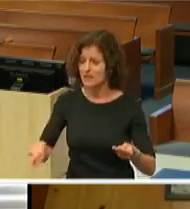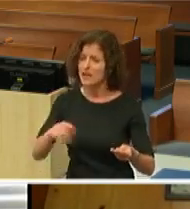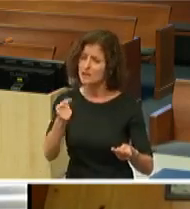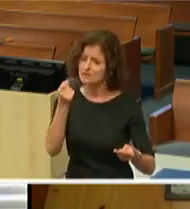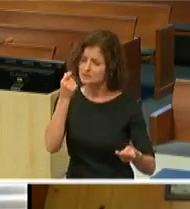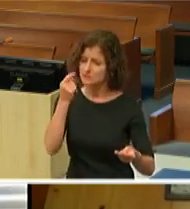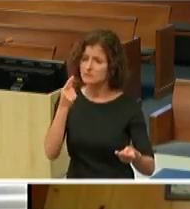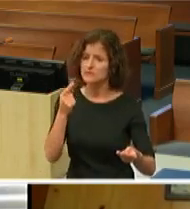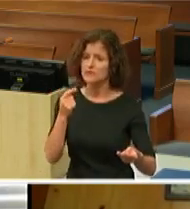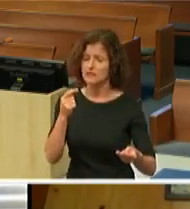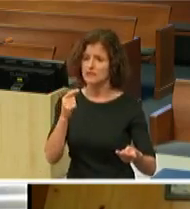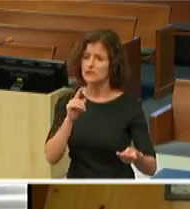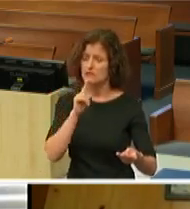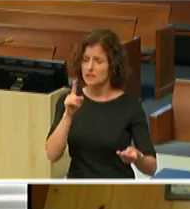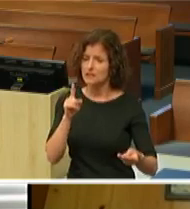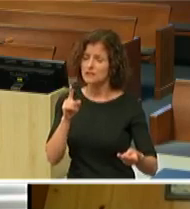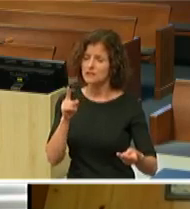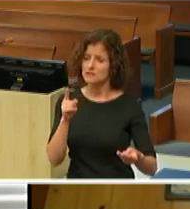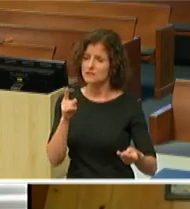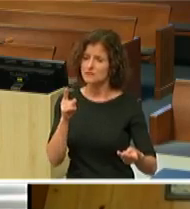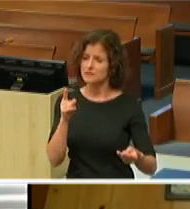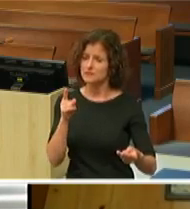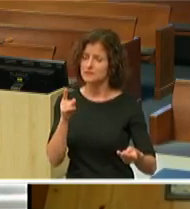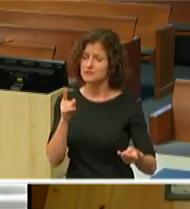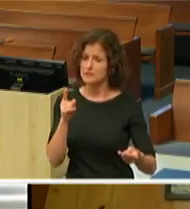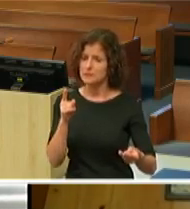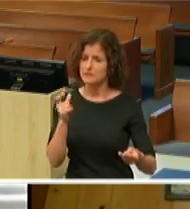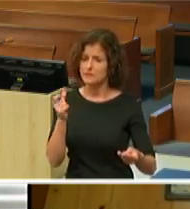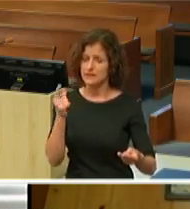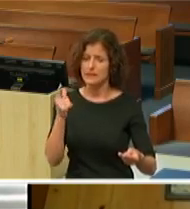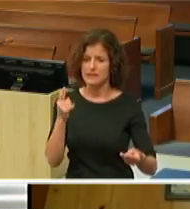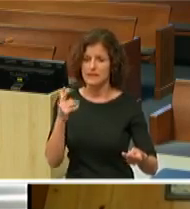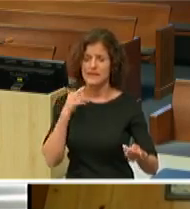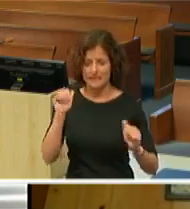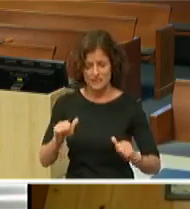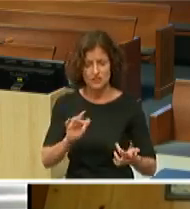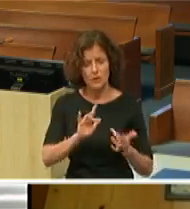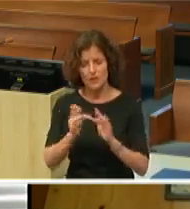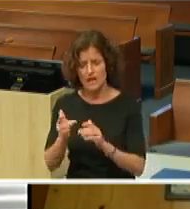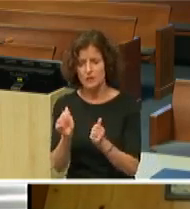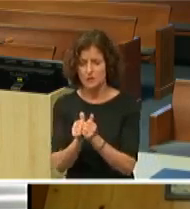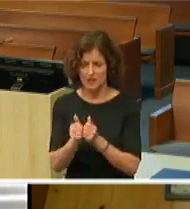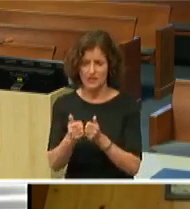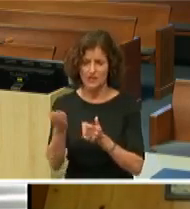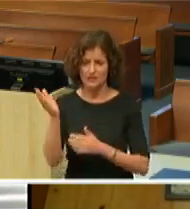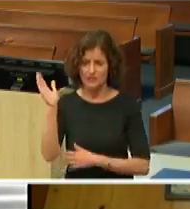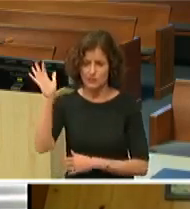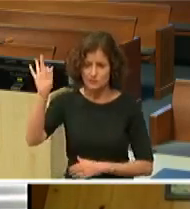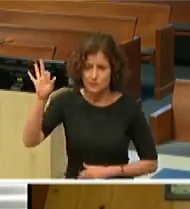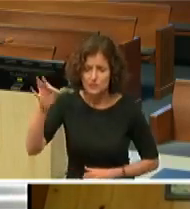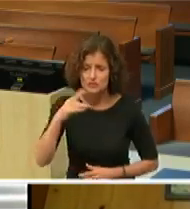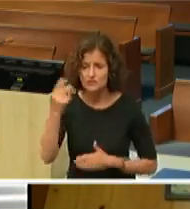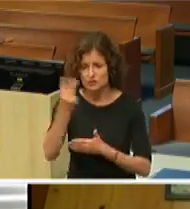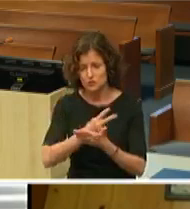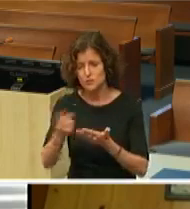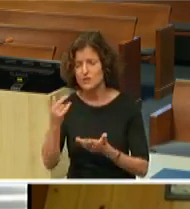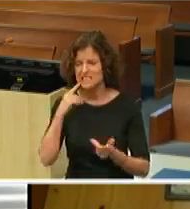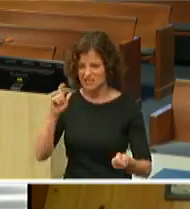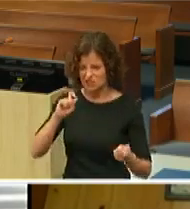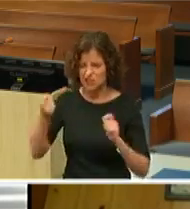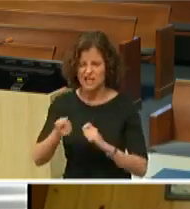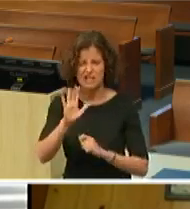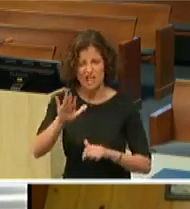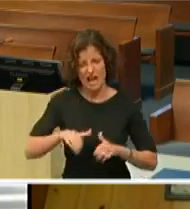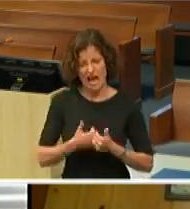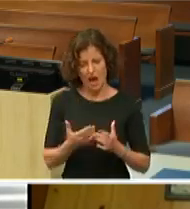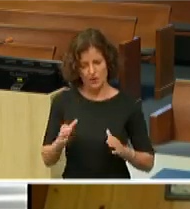I talk to really understand the need to go online with their services for the next couple of weeks and just kind of change the way they're